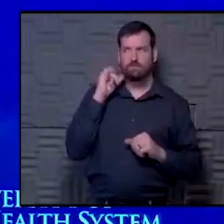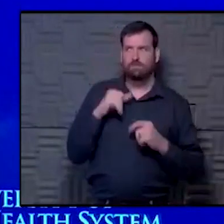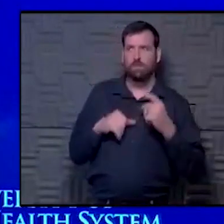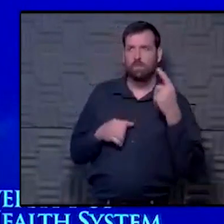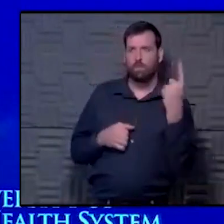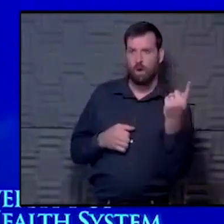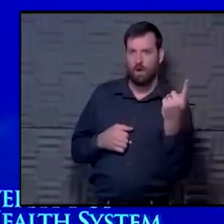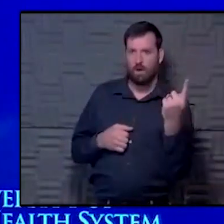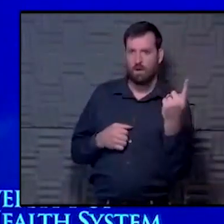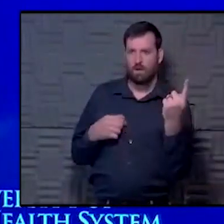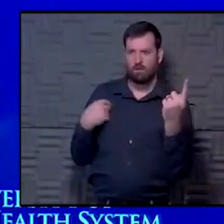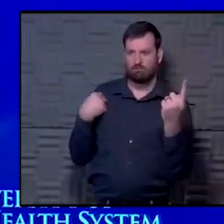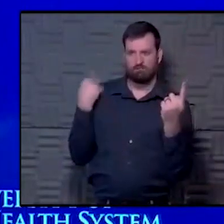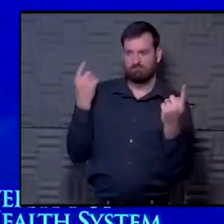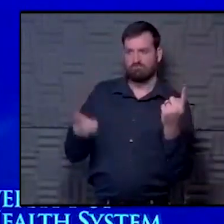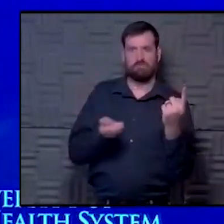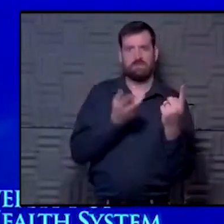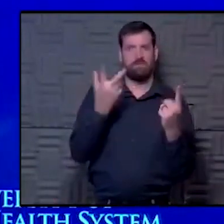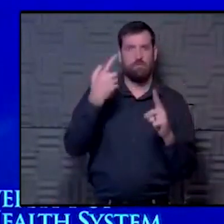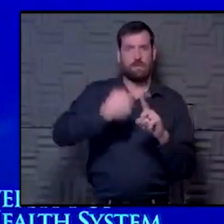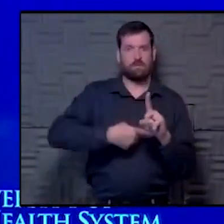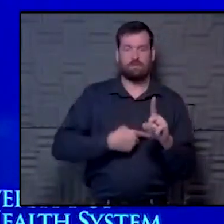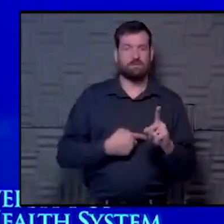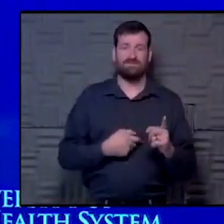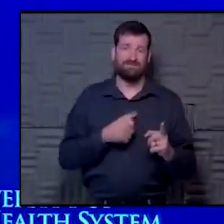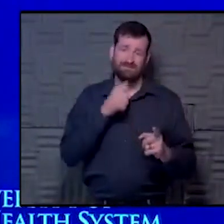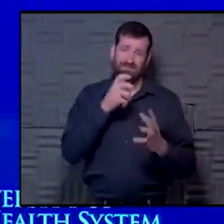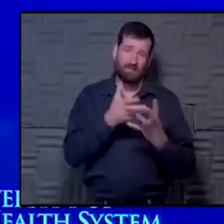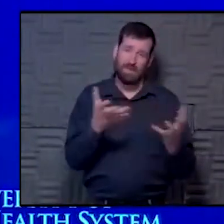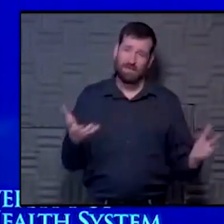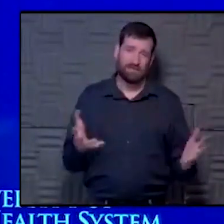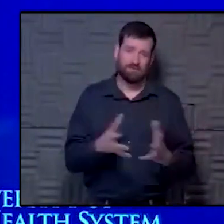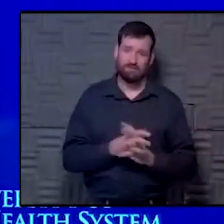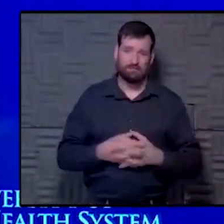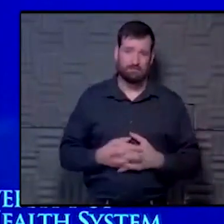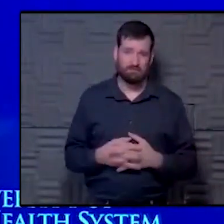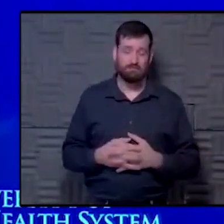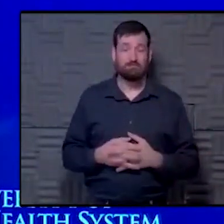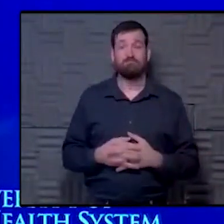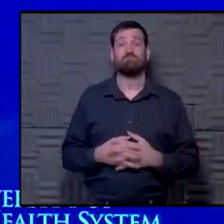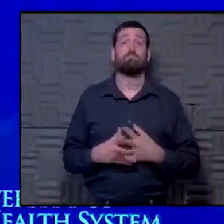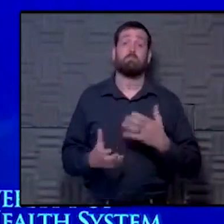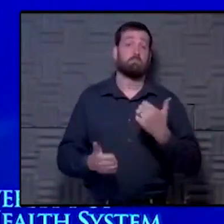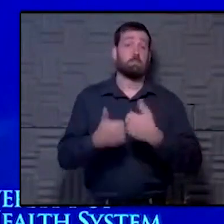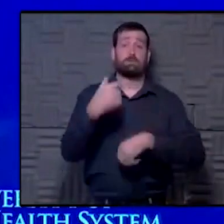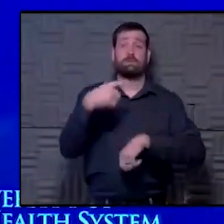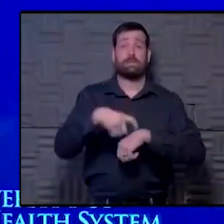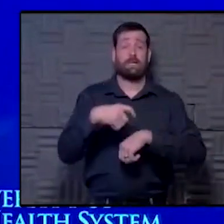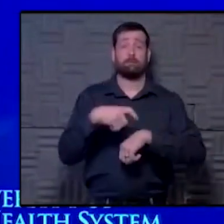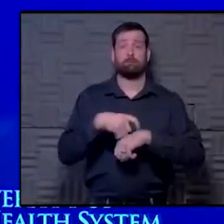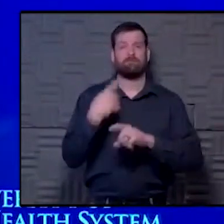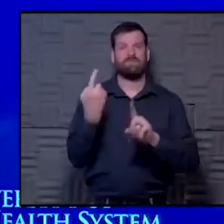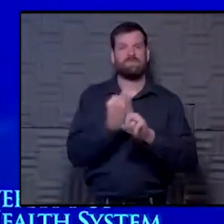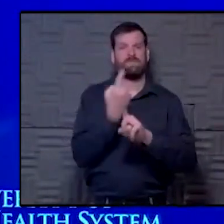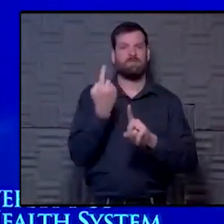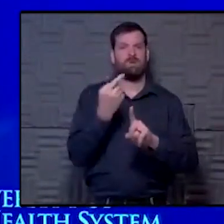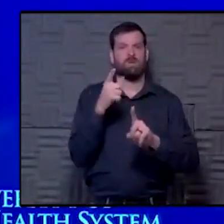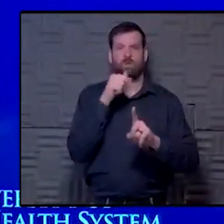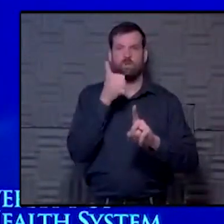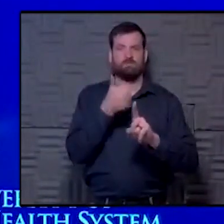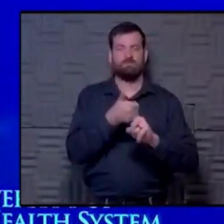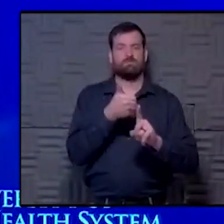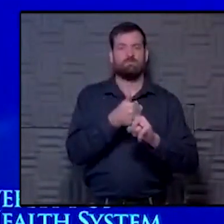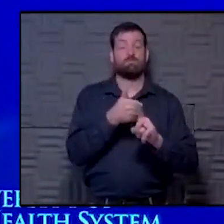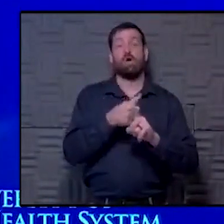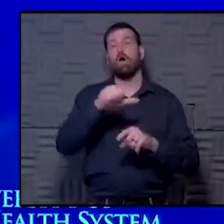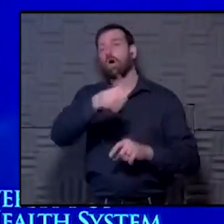the last several months. I mean, it just isn't very many, and most of the time it's somebody who's been vaccinated or who has other